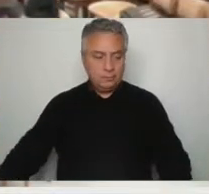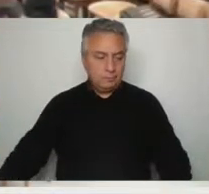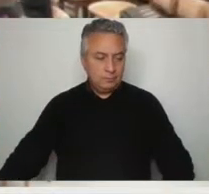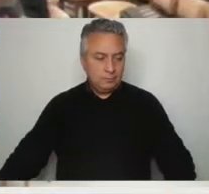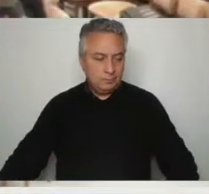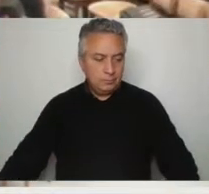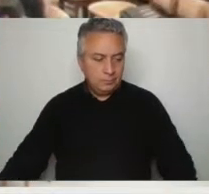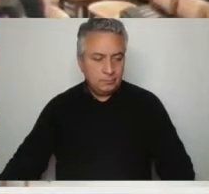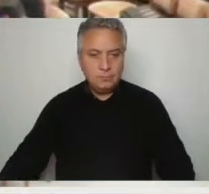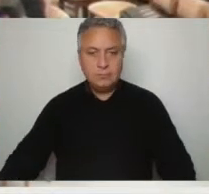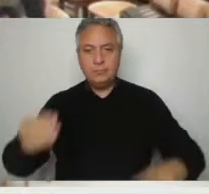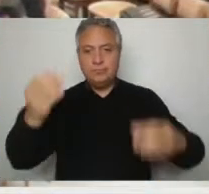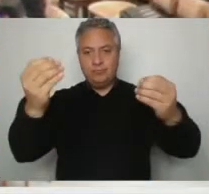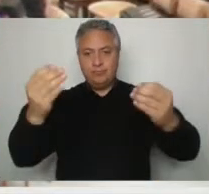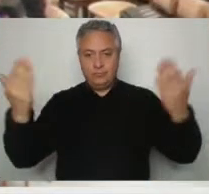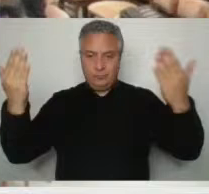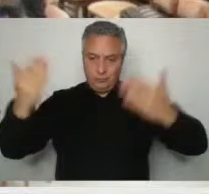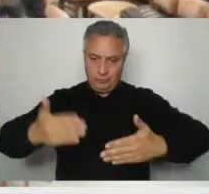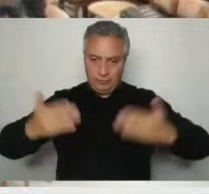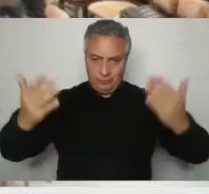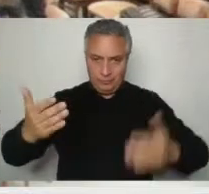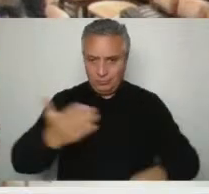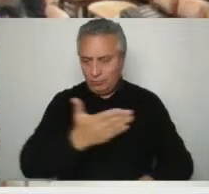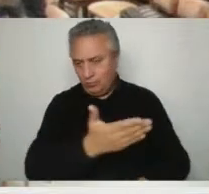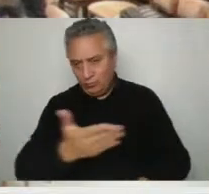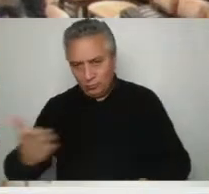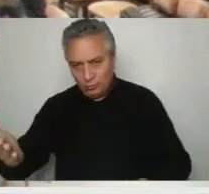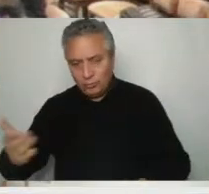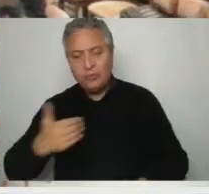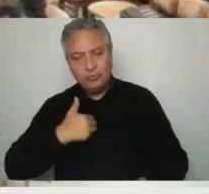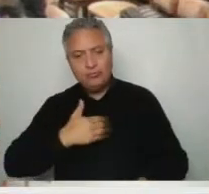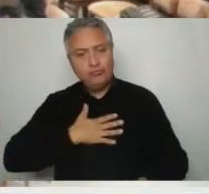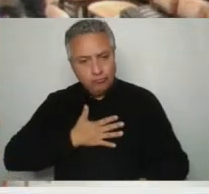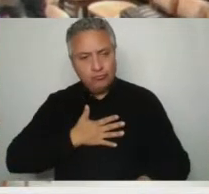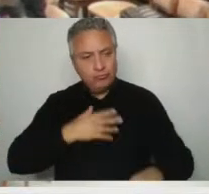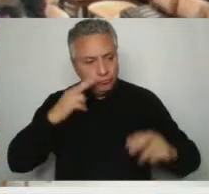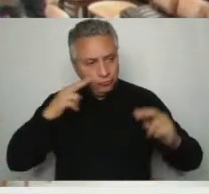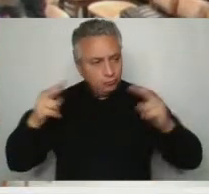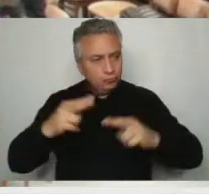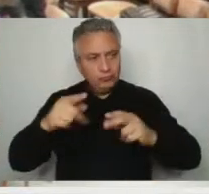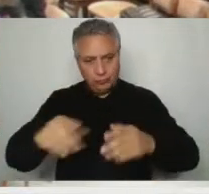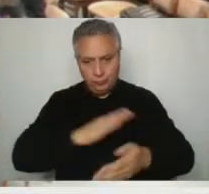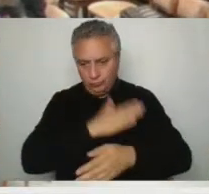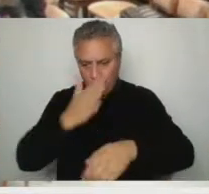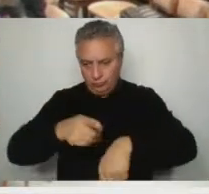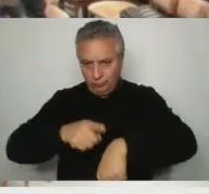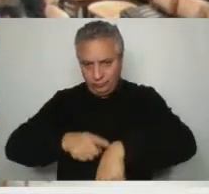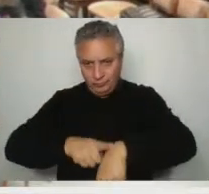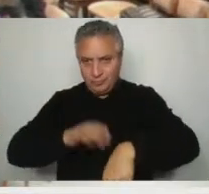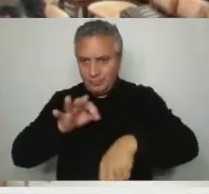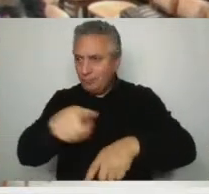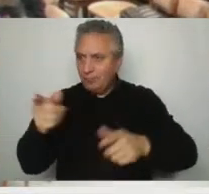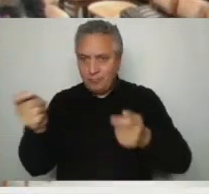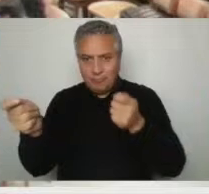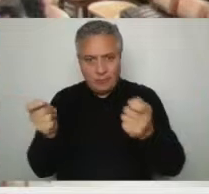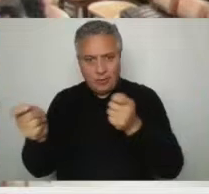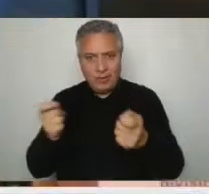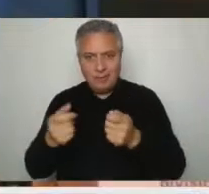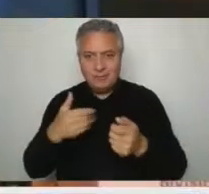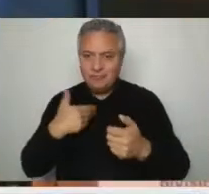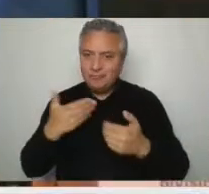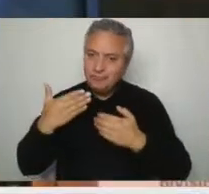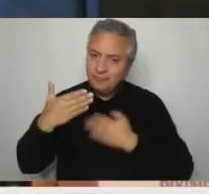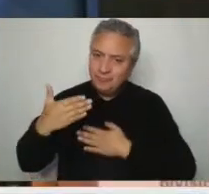Hola, buenas tardes. Hi, good afternoon, everyone. It's a great pleasure to be here this afternoon. I thank our